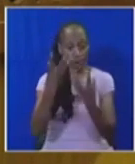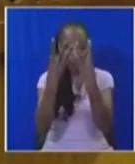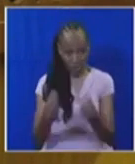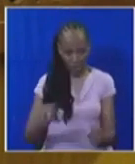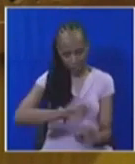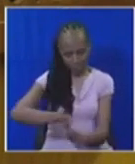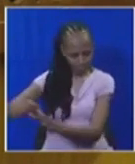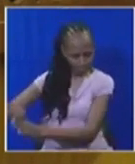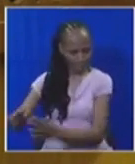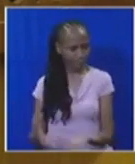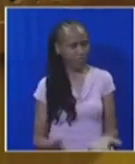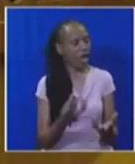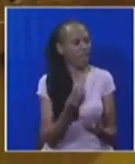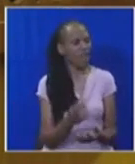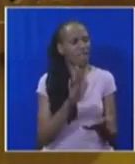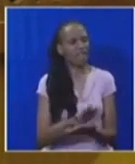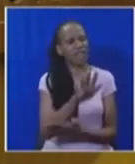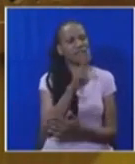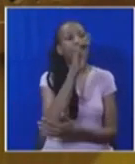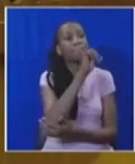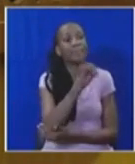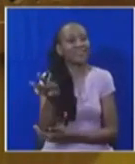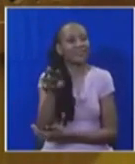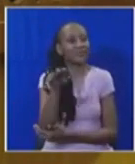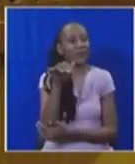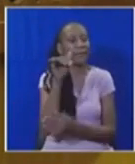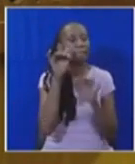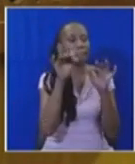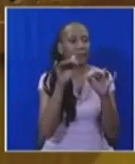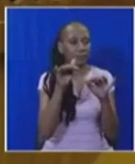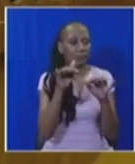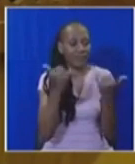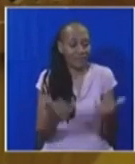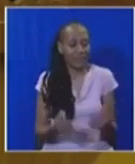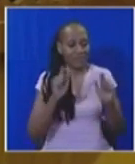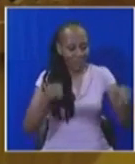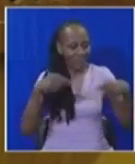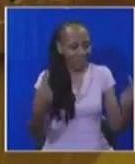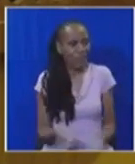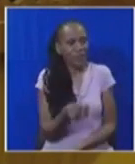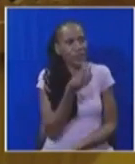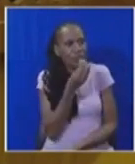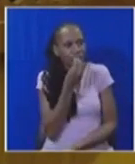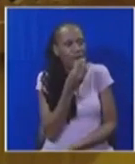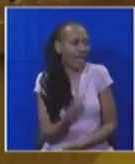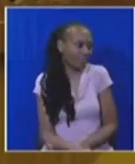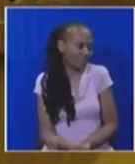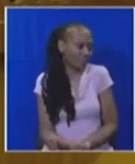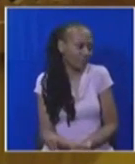consideration, 15 million people in South Africa are already unable to feed themselves on a daily basis.